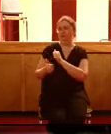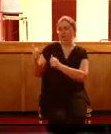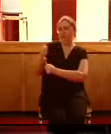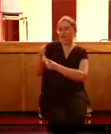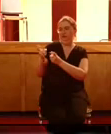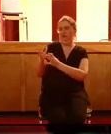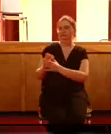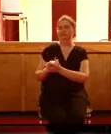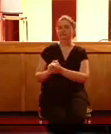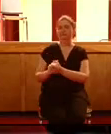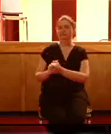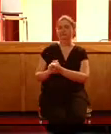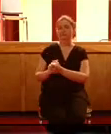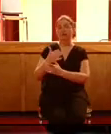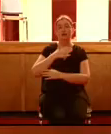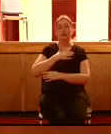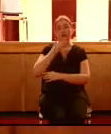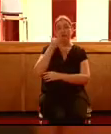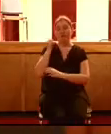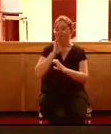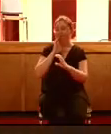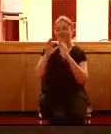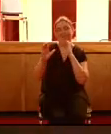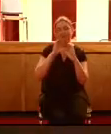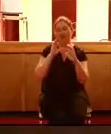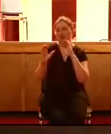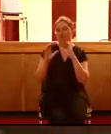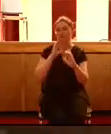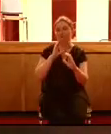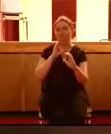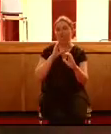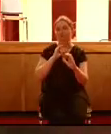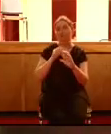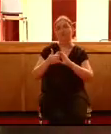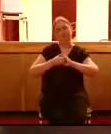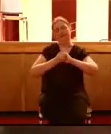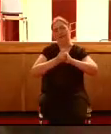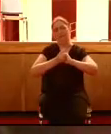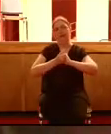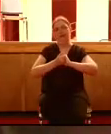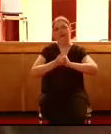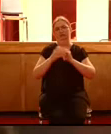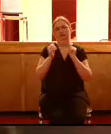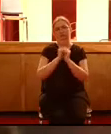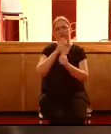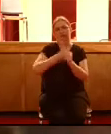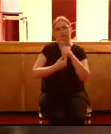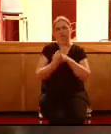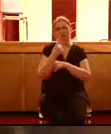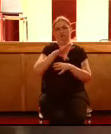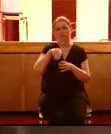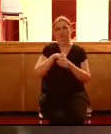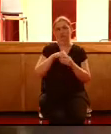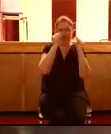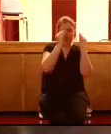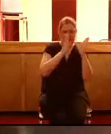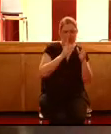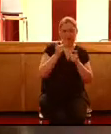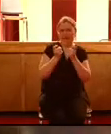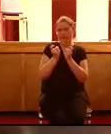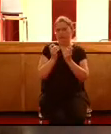I think my greatest strength would be communication. Actually, collaborating with everybody involved, the teachers, the